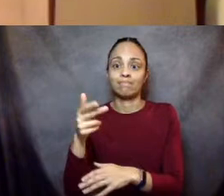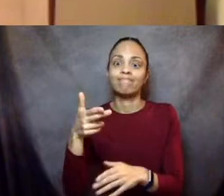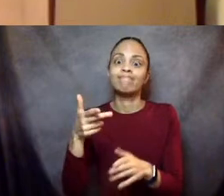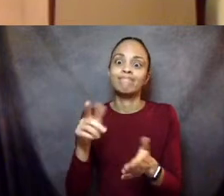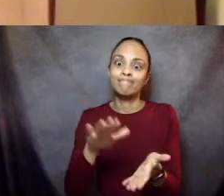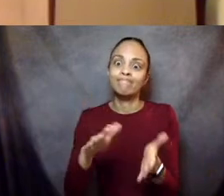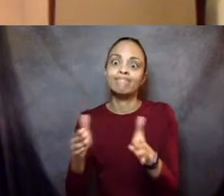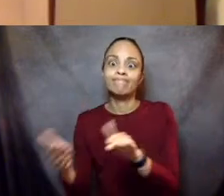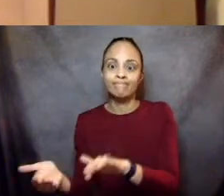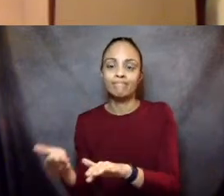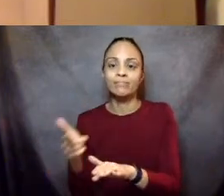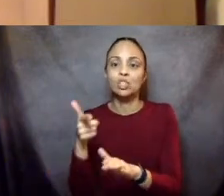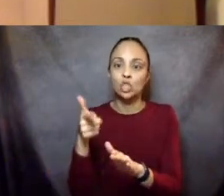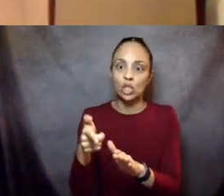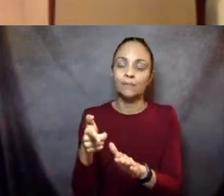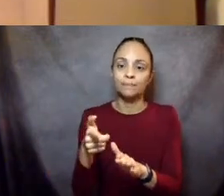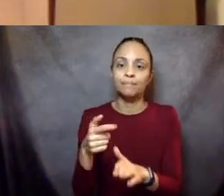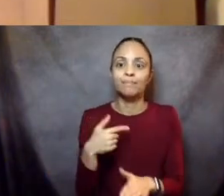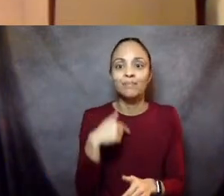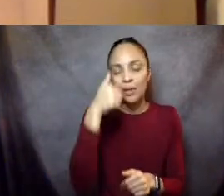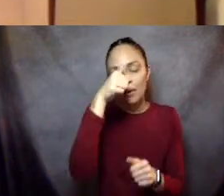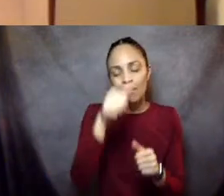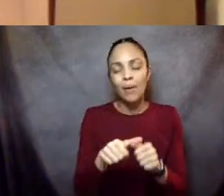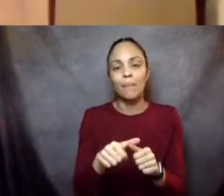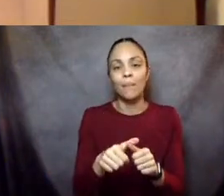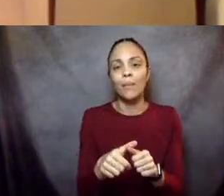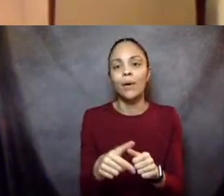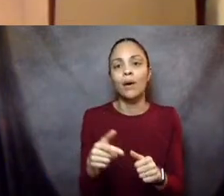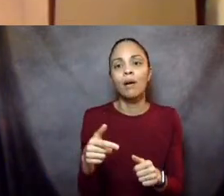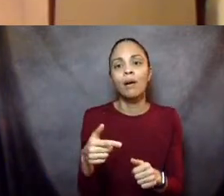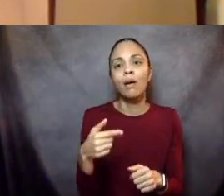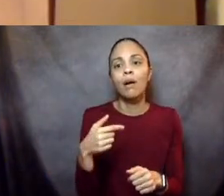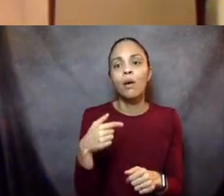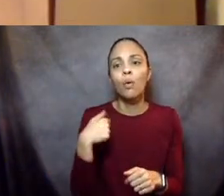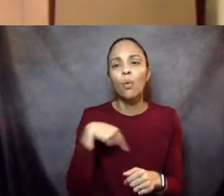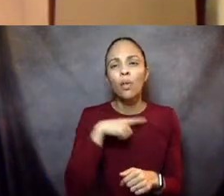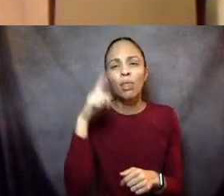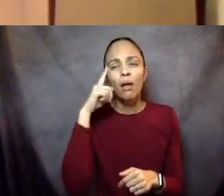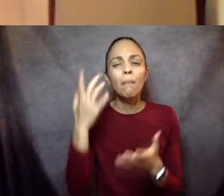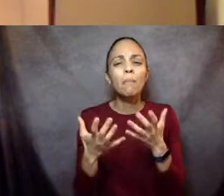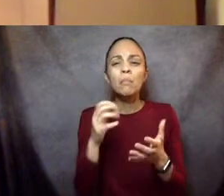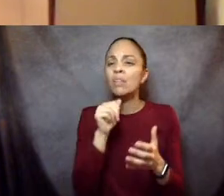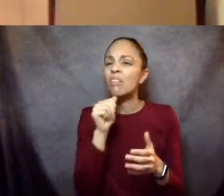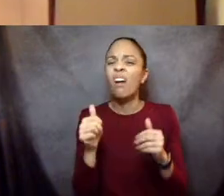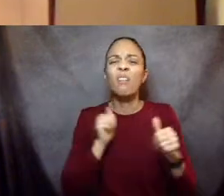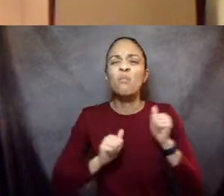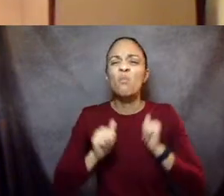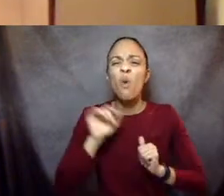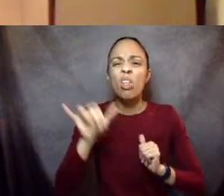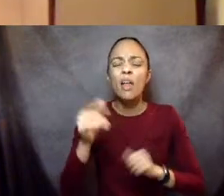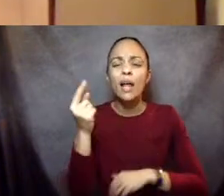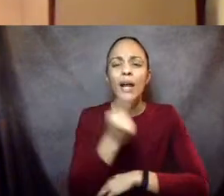this performance. But Alvin Ailey, in his wisdom, said,